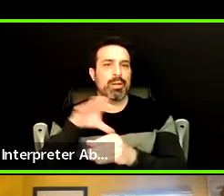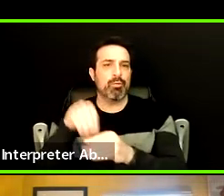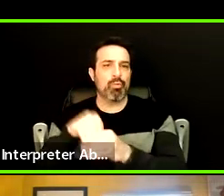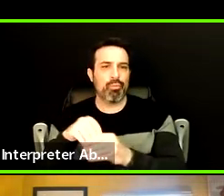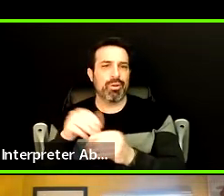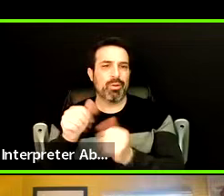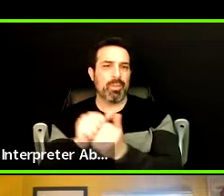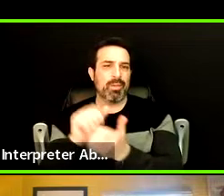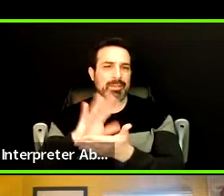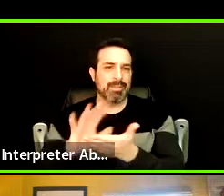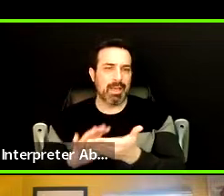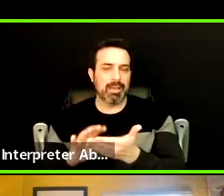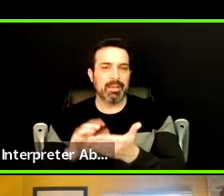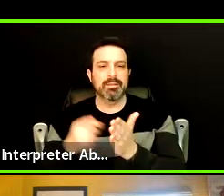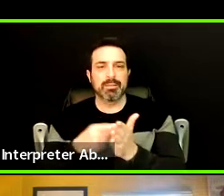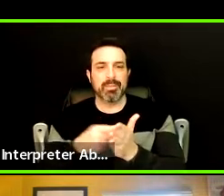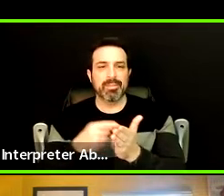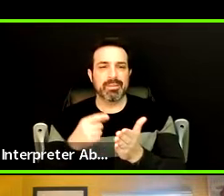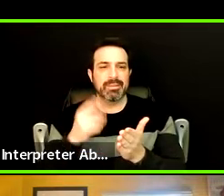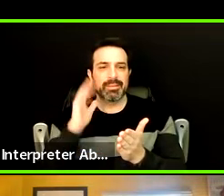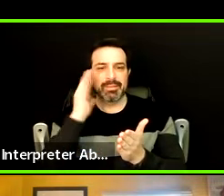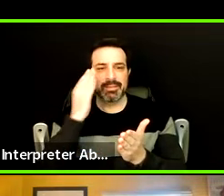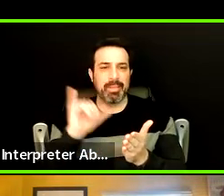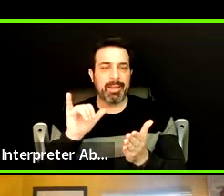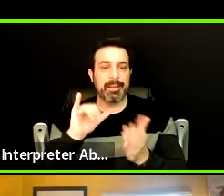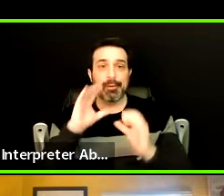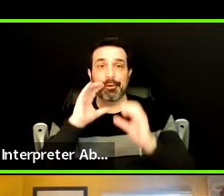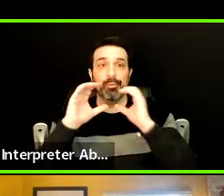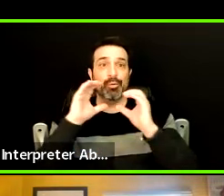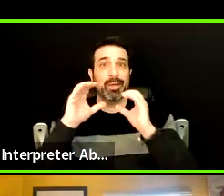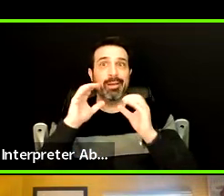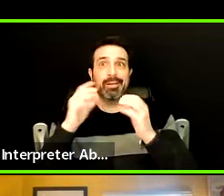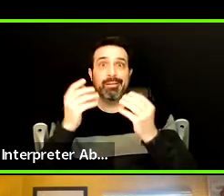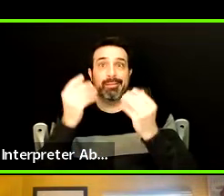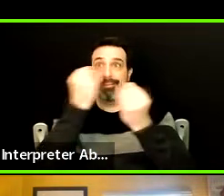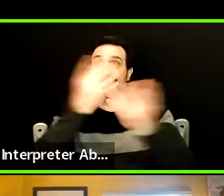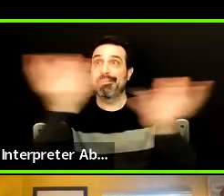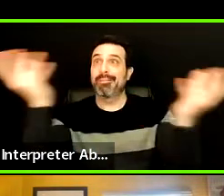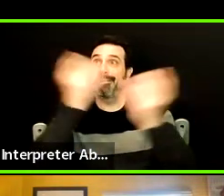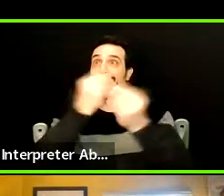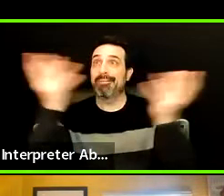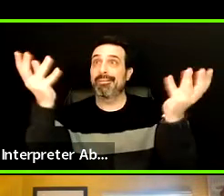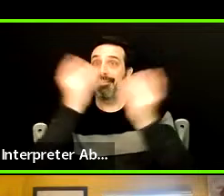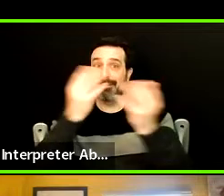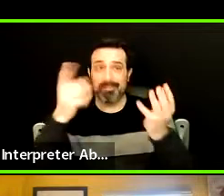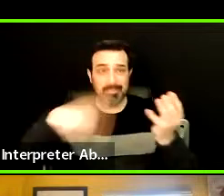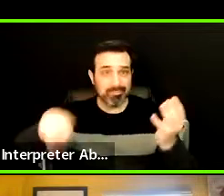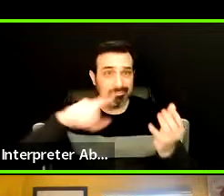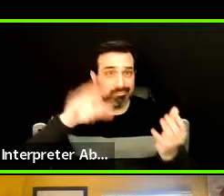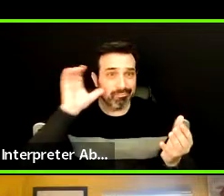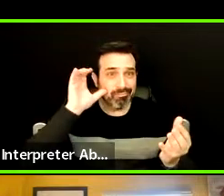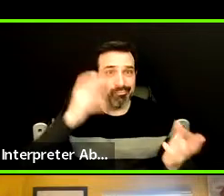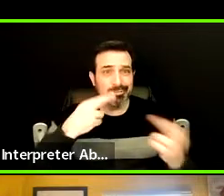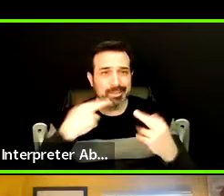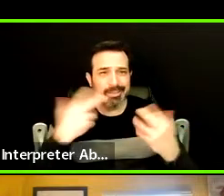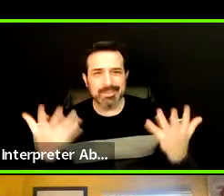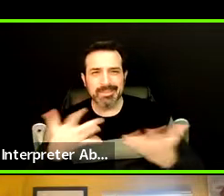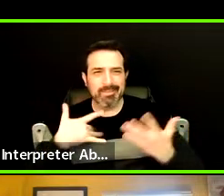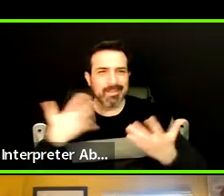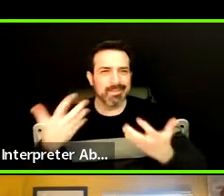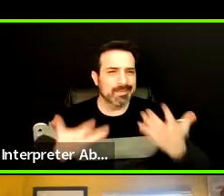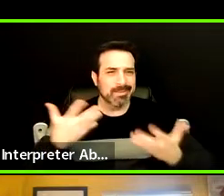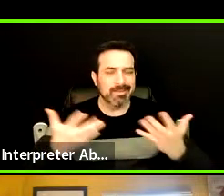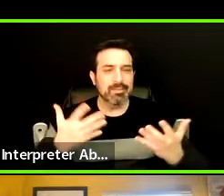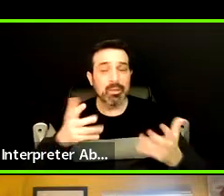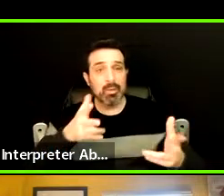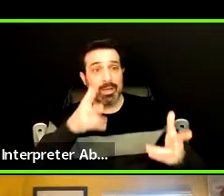the design. So sometimes it can feel like you're just like communicating into a void and you don't know if that information is being heard and responded to. And so